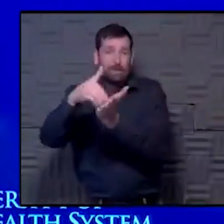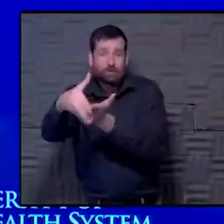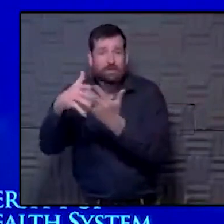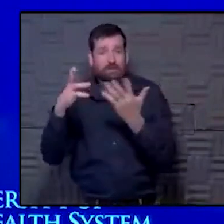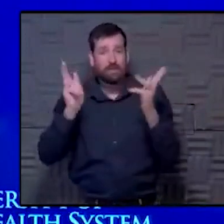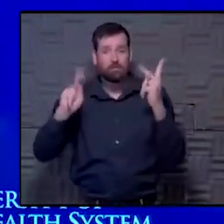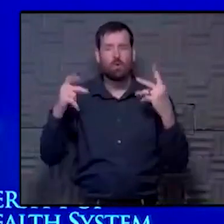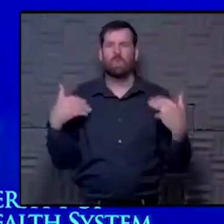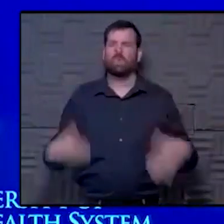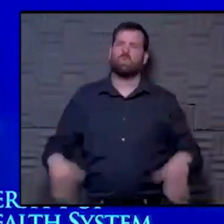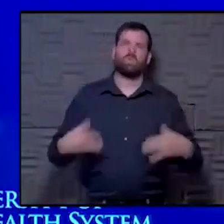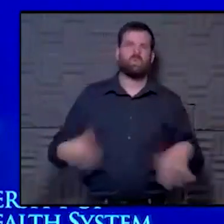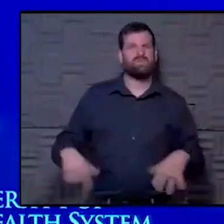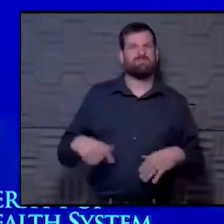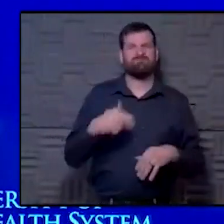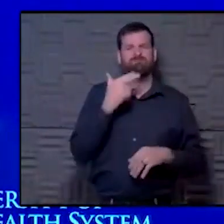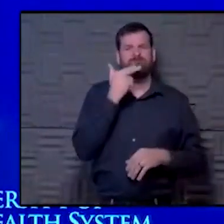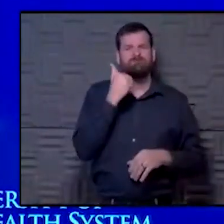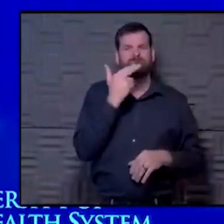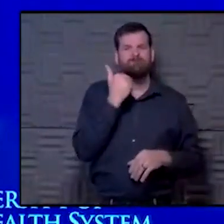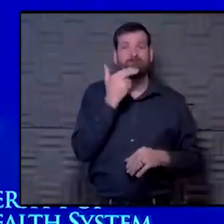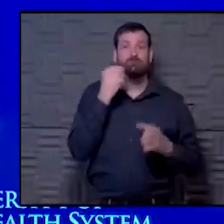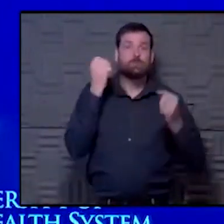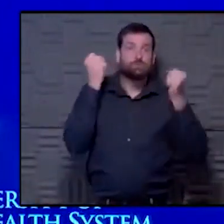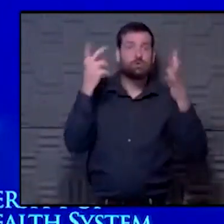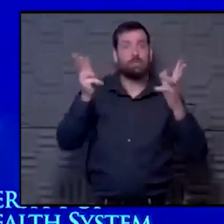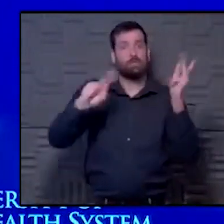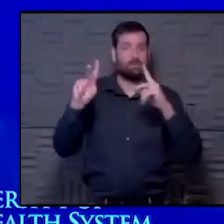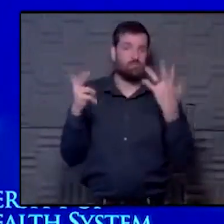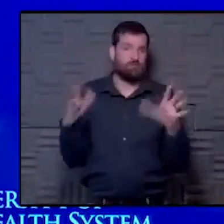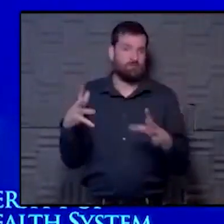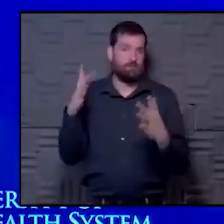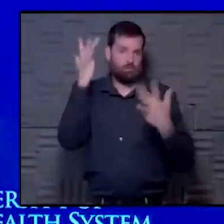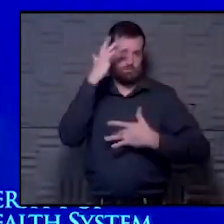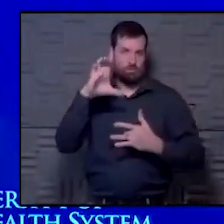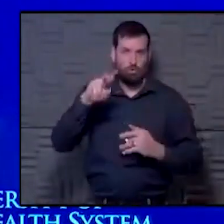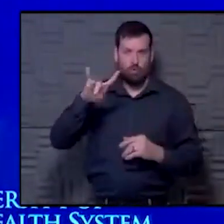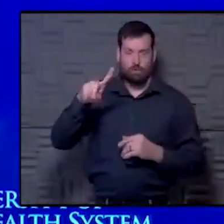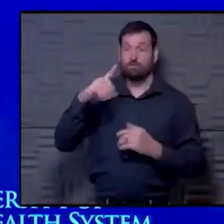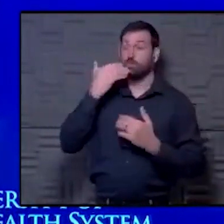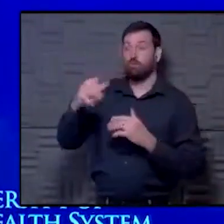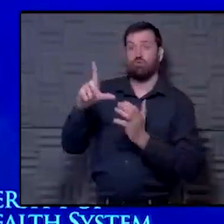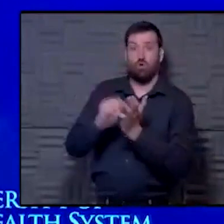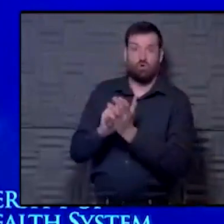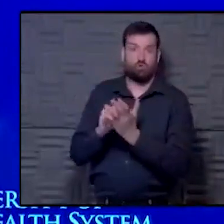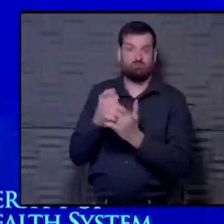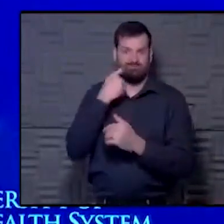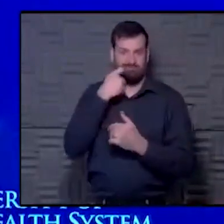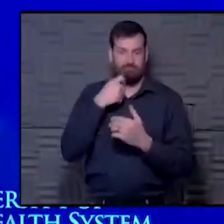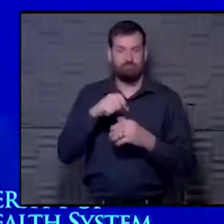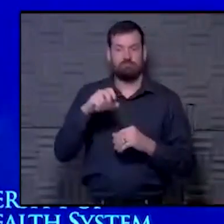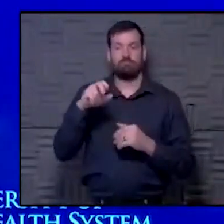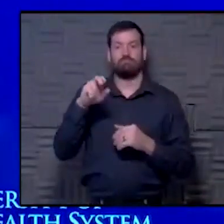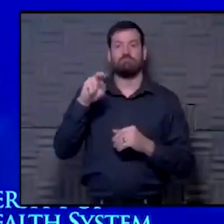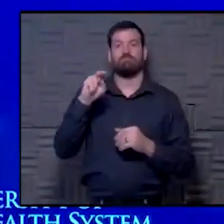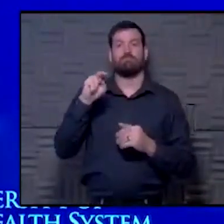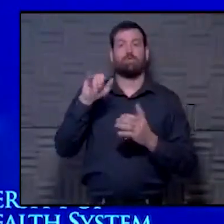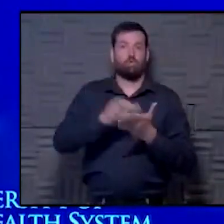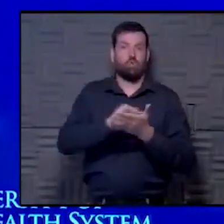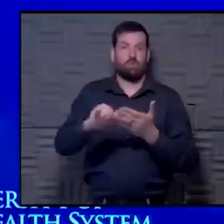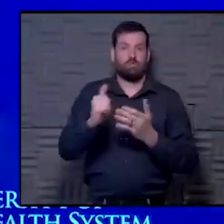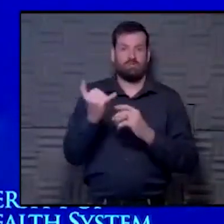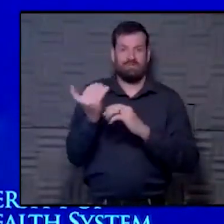And the problem is that so many people have had COVID. Interesting article today also popped up that in New York last spring,